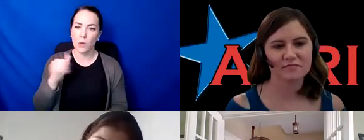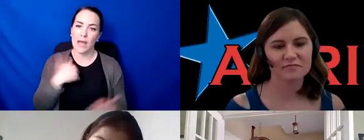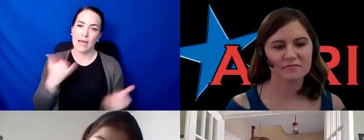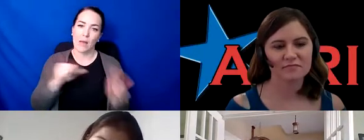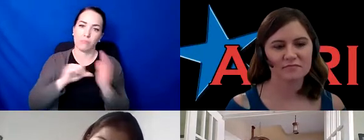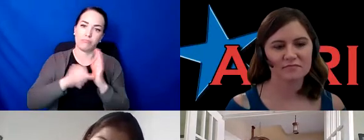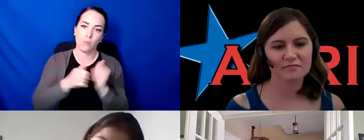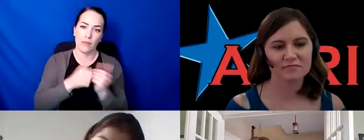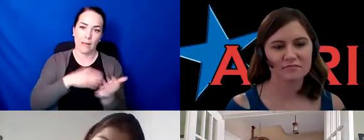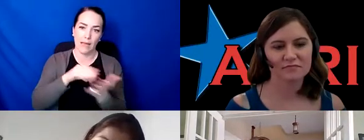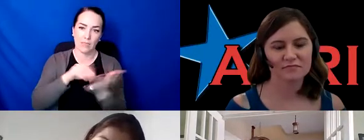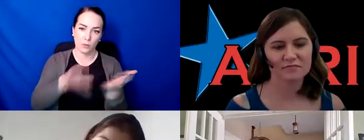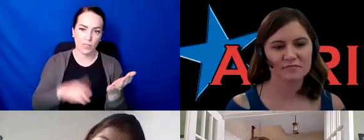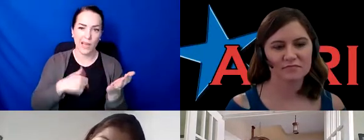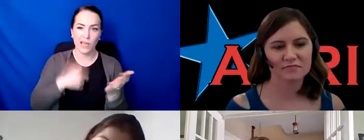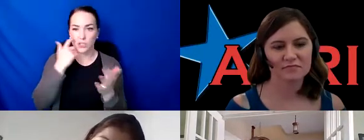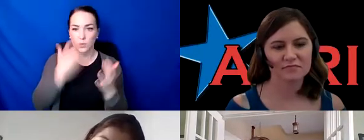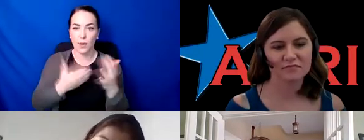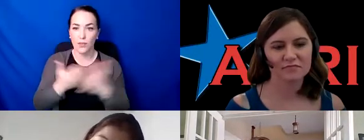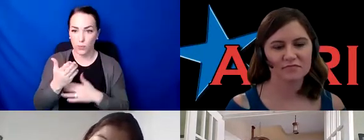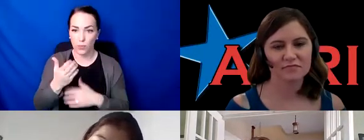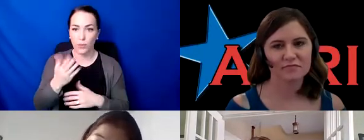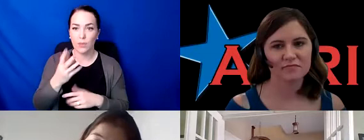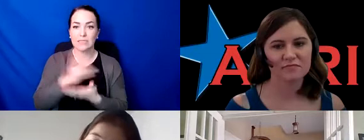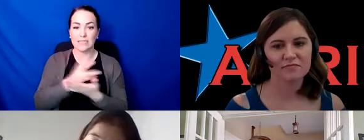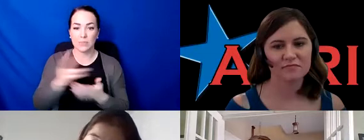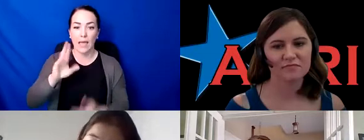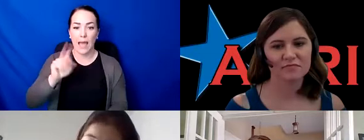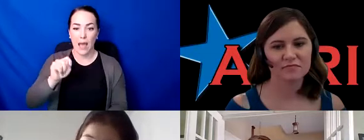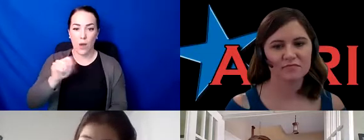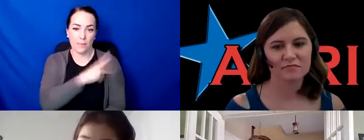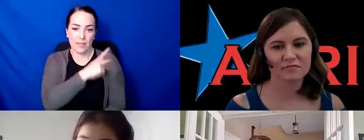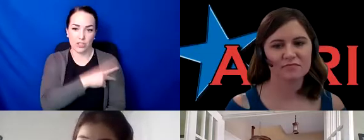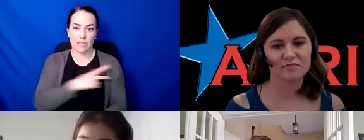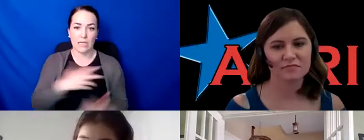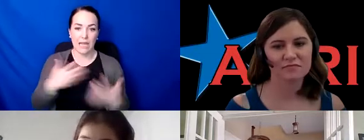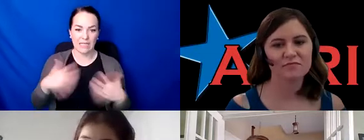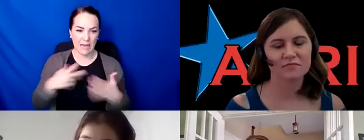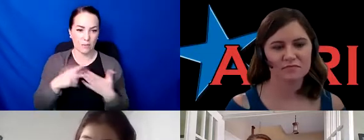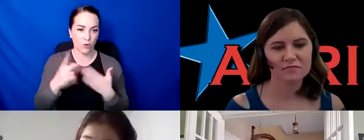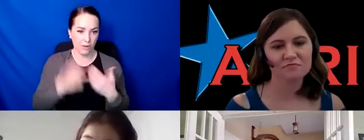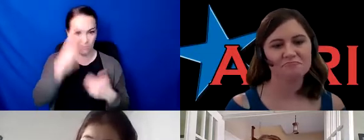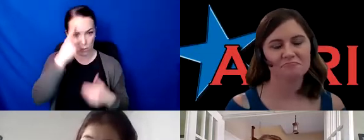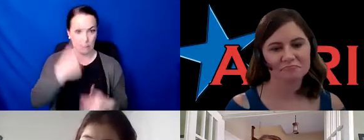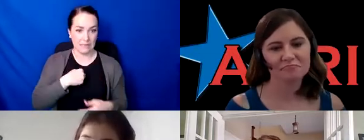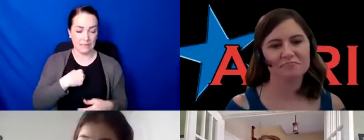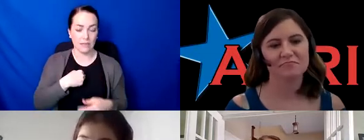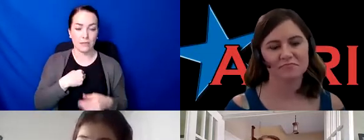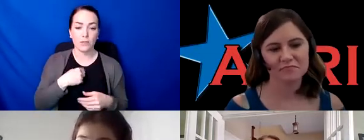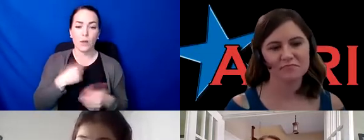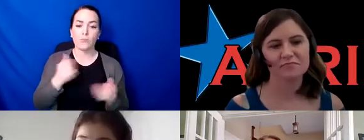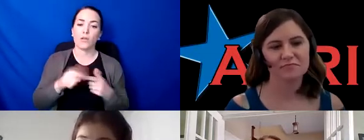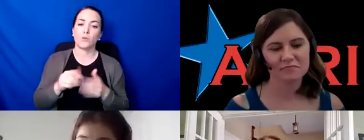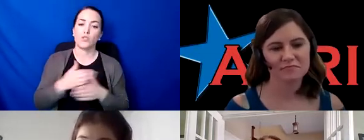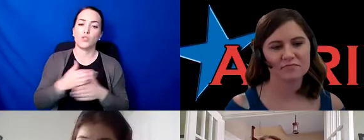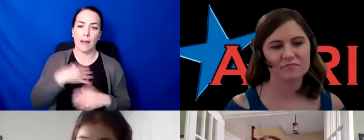6-week outpatient program for my anxiety and depression. So I'm trying to share that experience with them to help kind